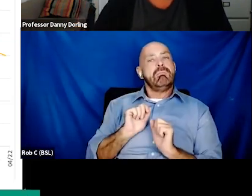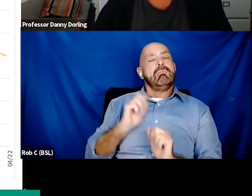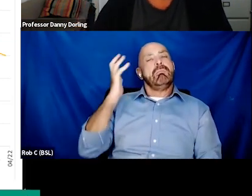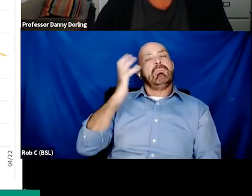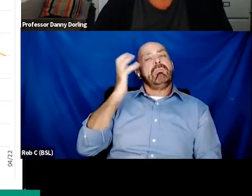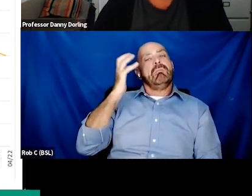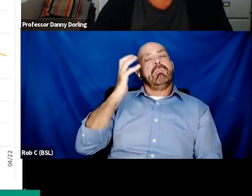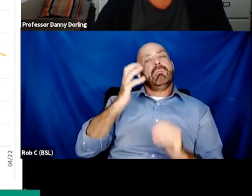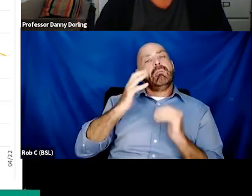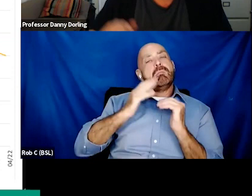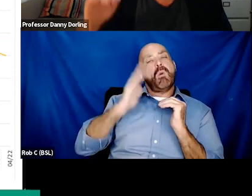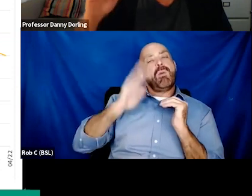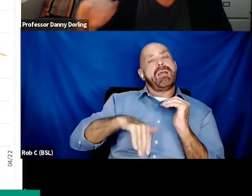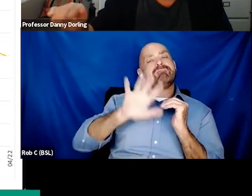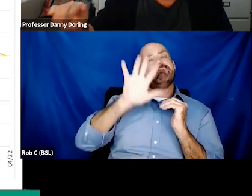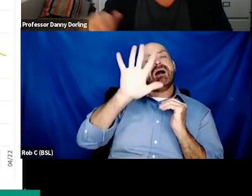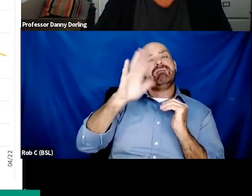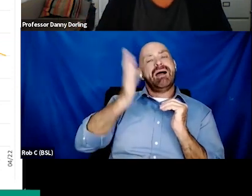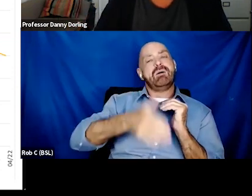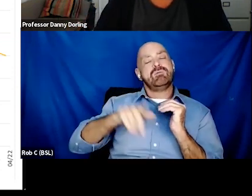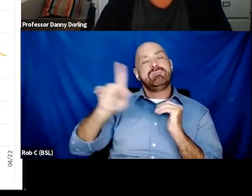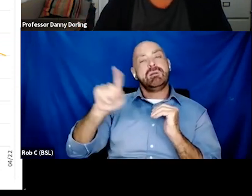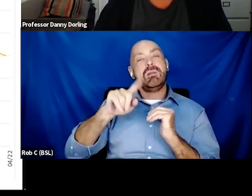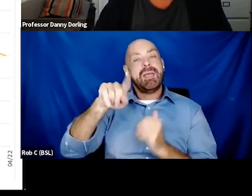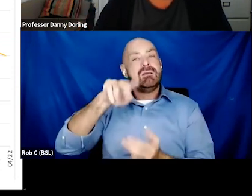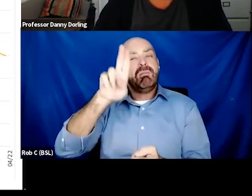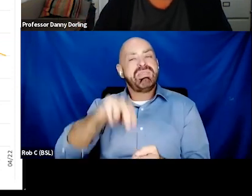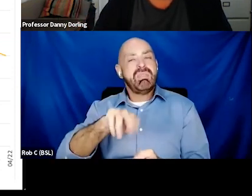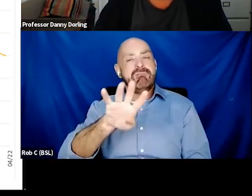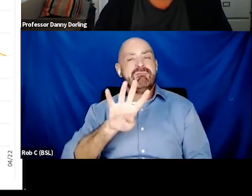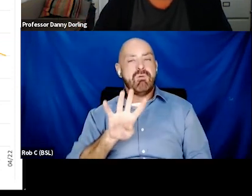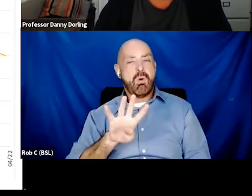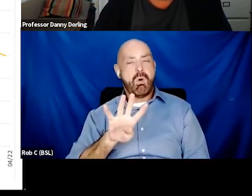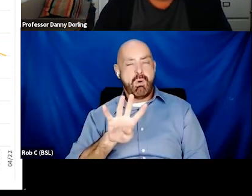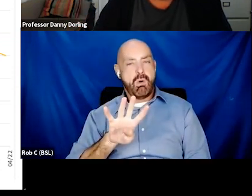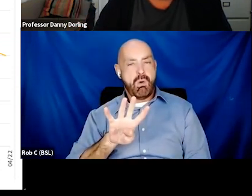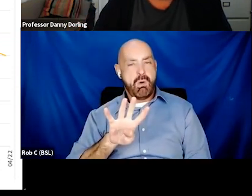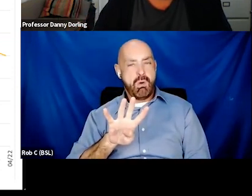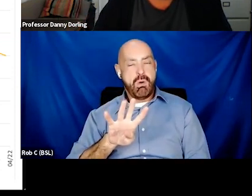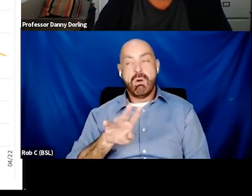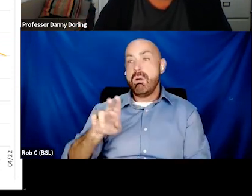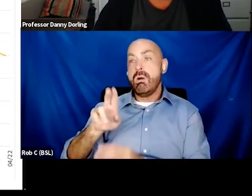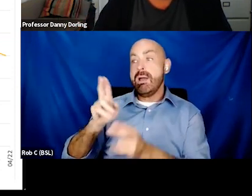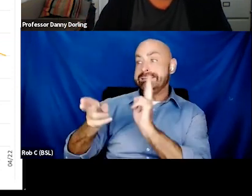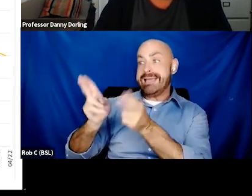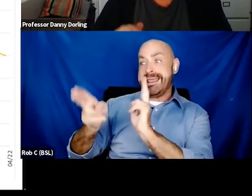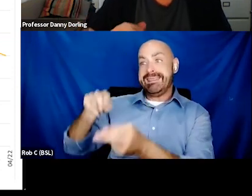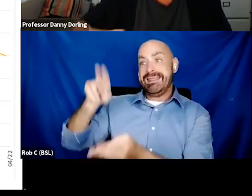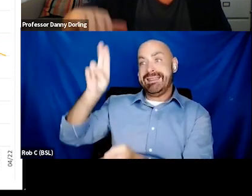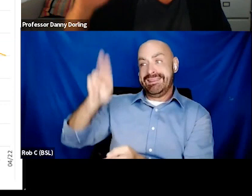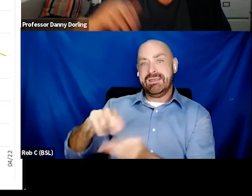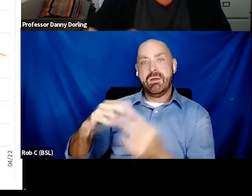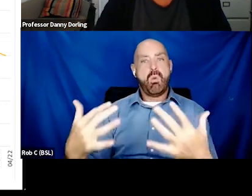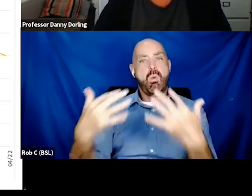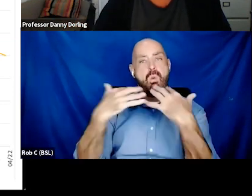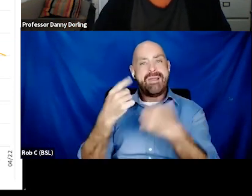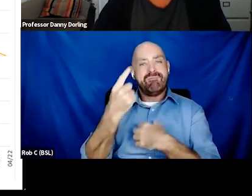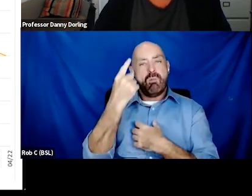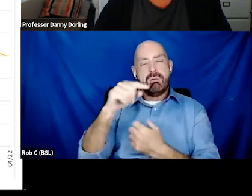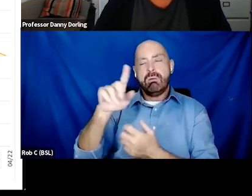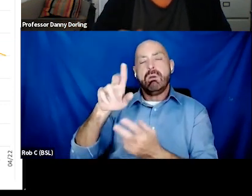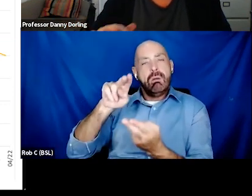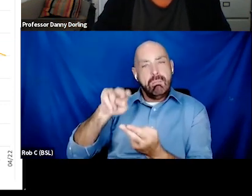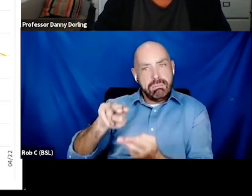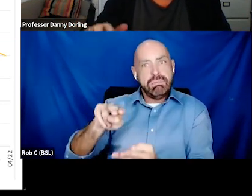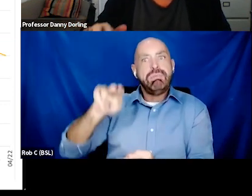normal. But then it dropped to 4 out of 10 when the number of deaths fell at the end of wave 1. But it rises again with